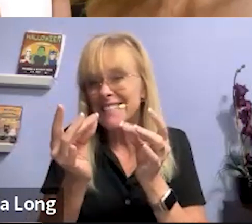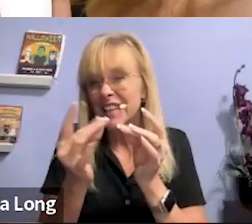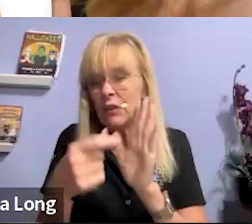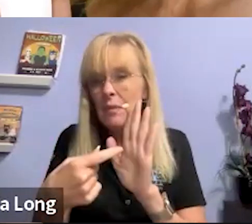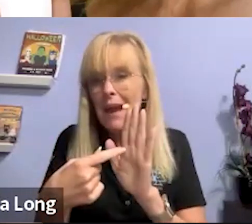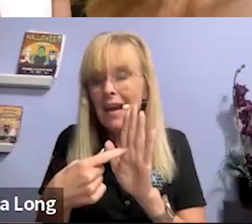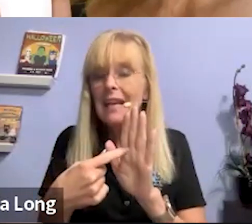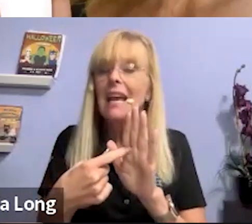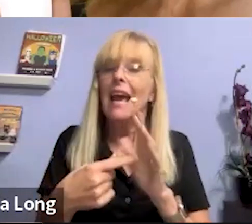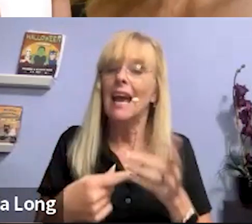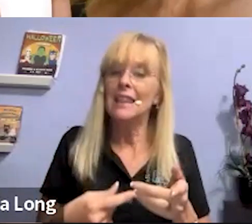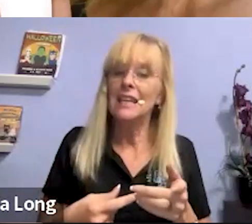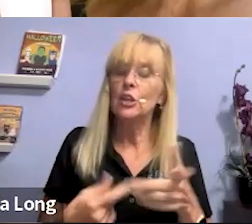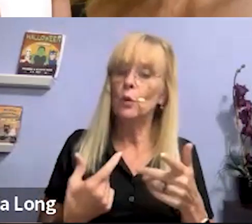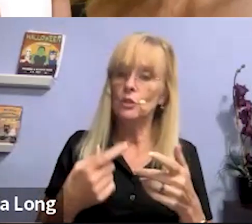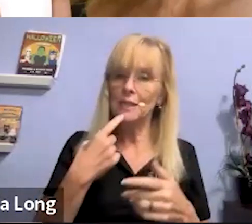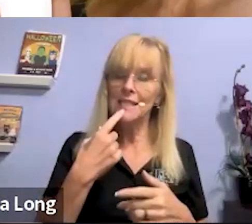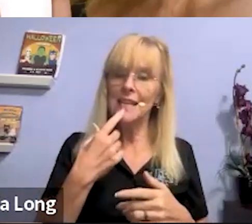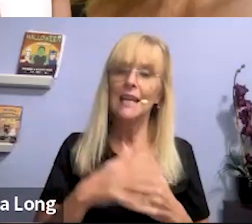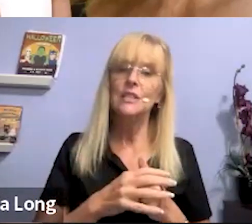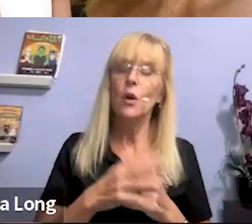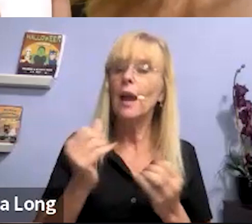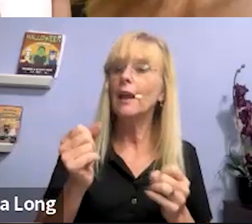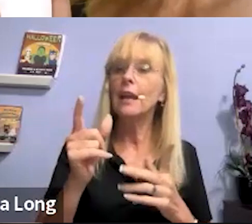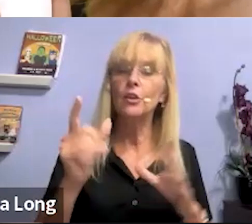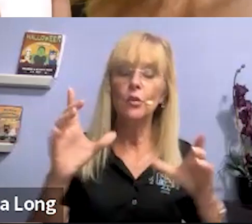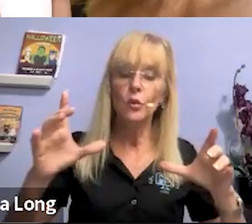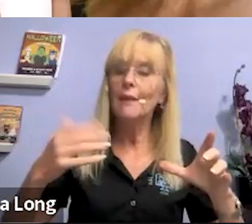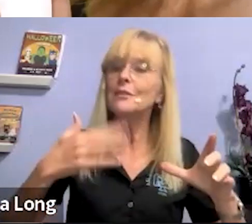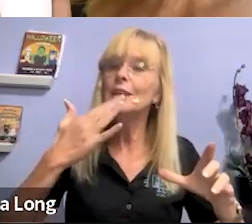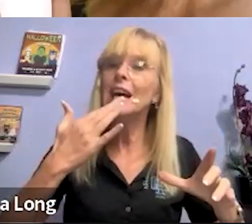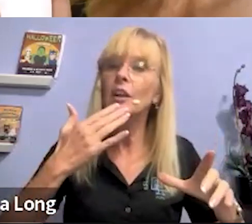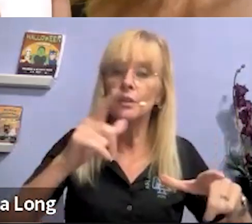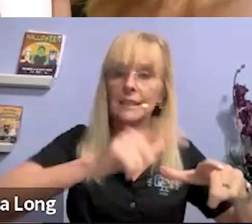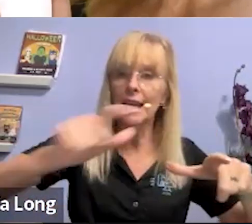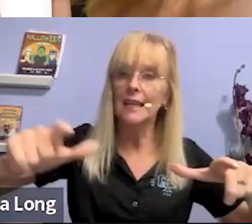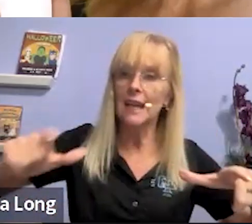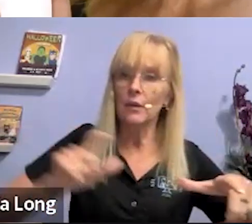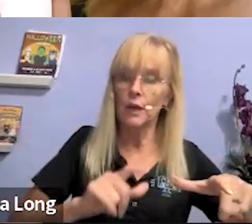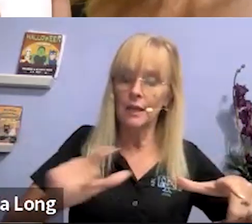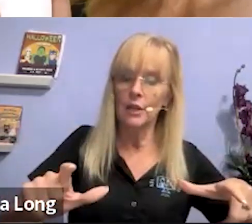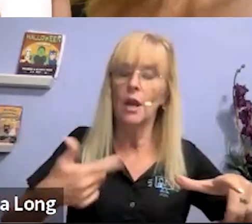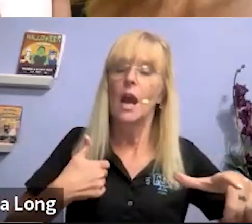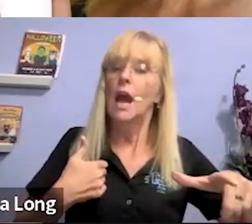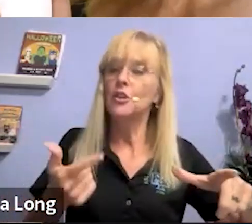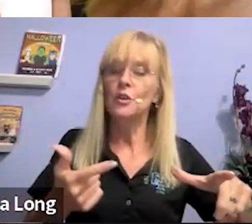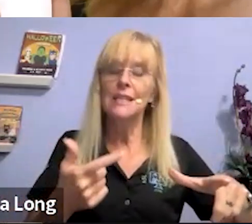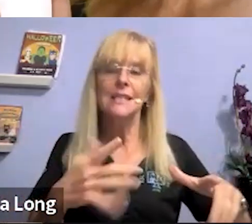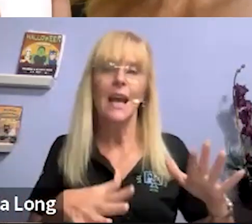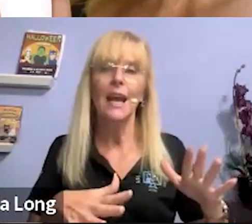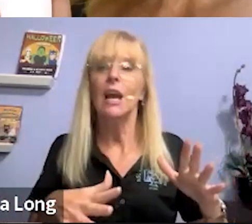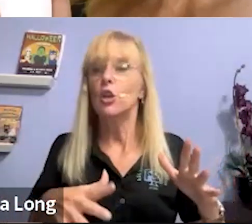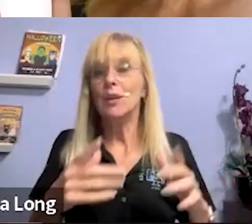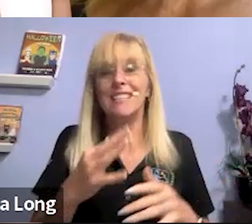has a sticky on the back. And then what you're going to say is, okay, can you have different colors laying down right here. And you're going